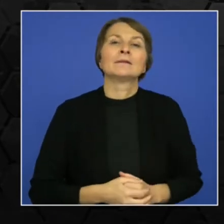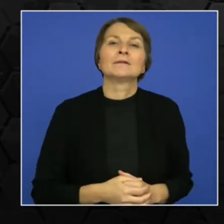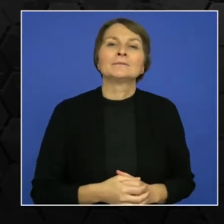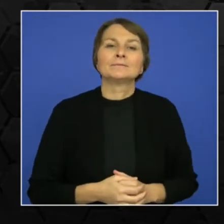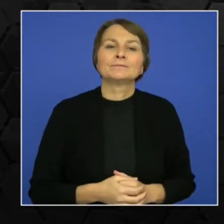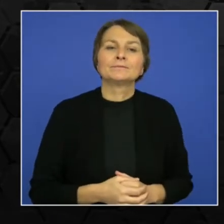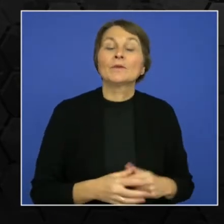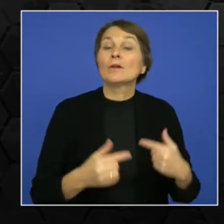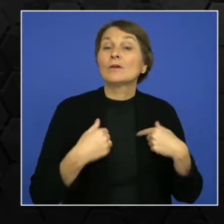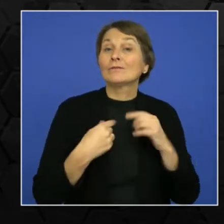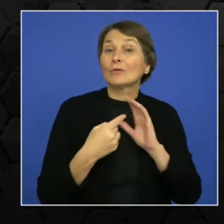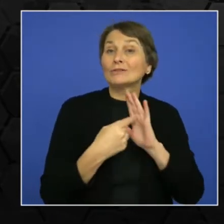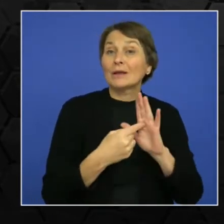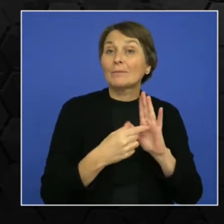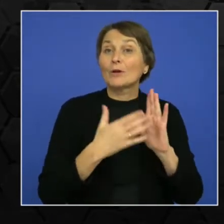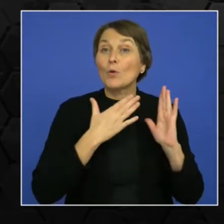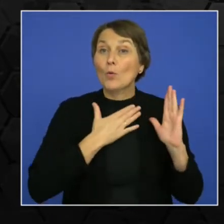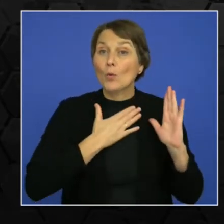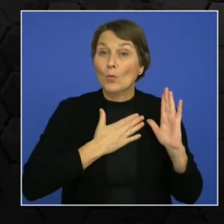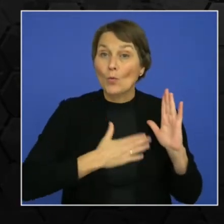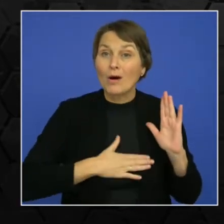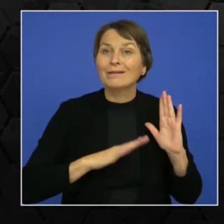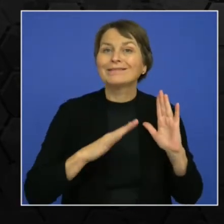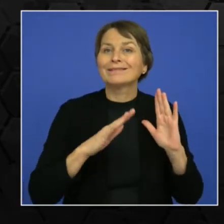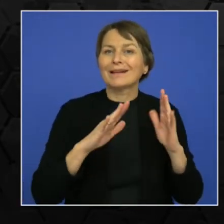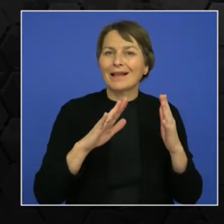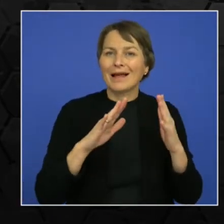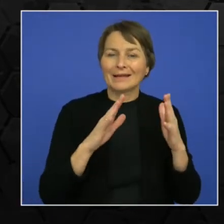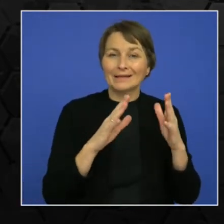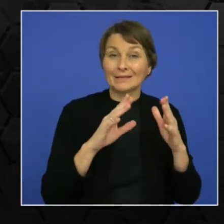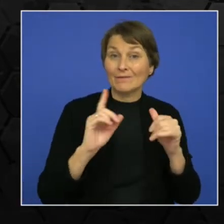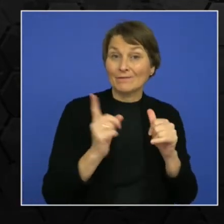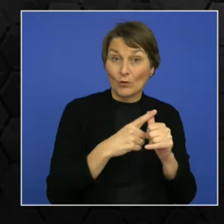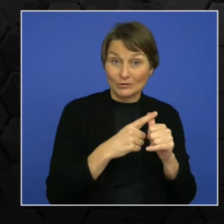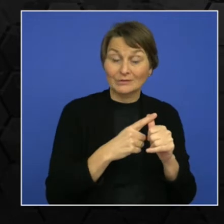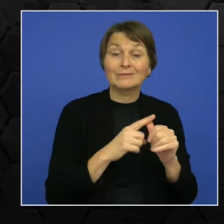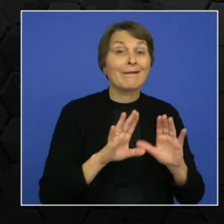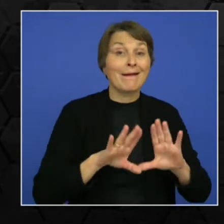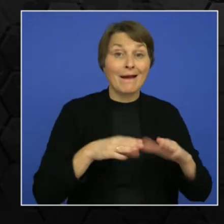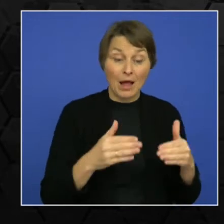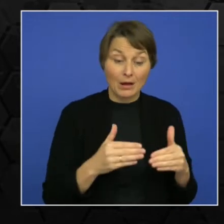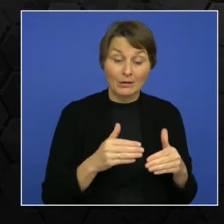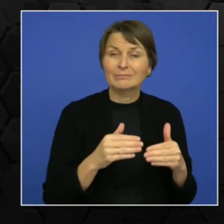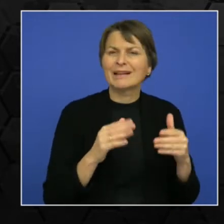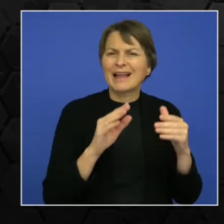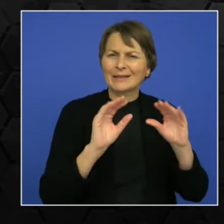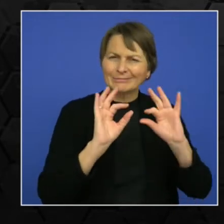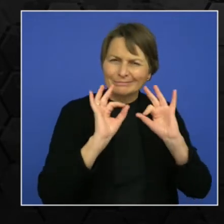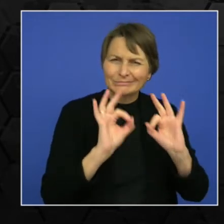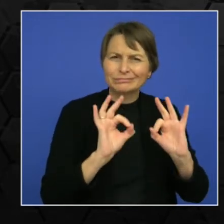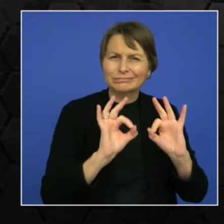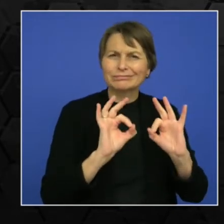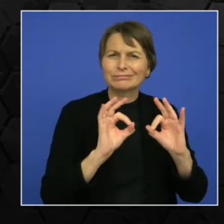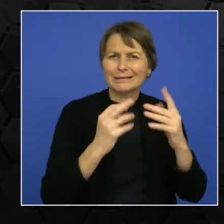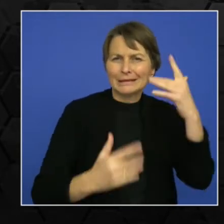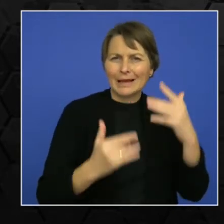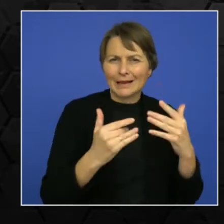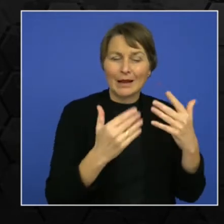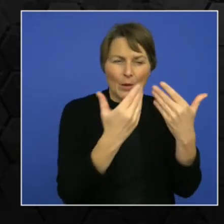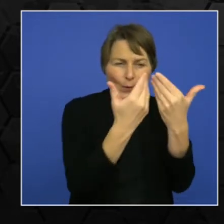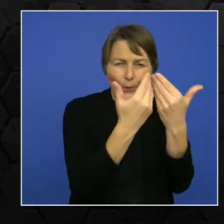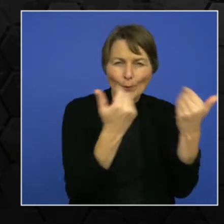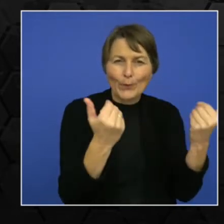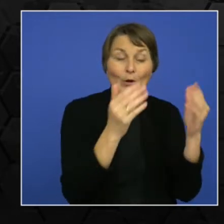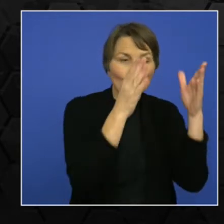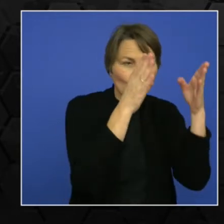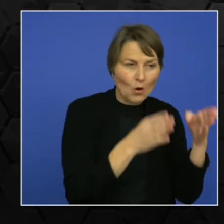like you will be placing them into separate columns. And like inside that column, if the movie ID has that genre, it will represent 1. Otherwise, it will